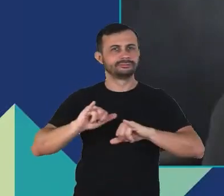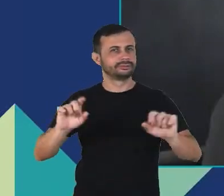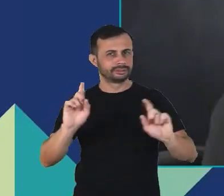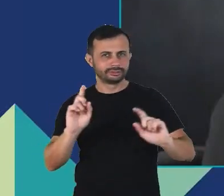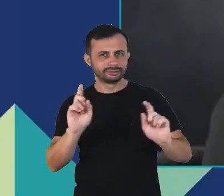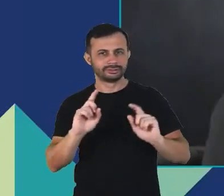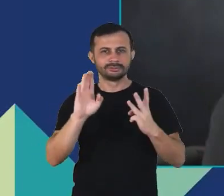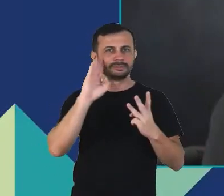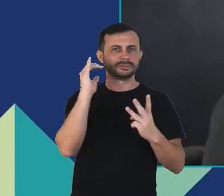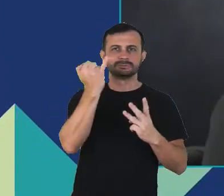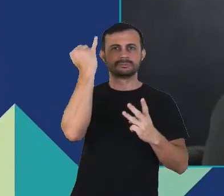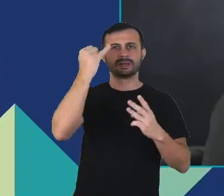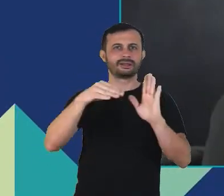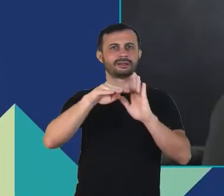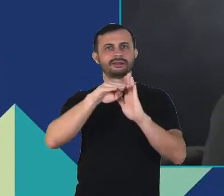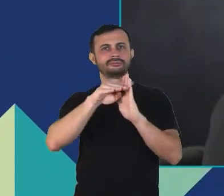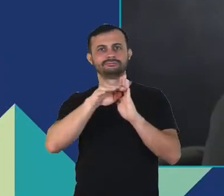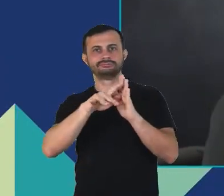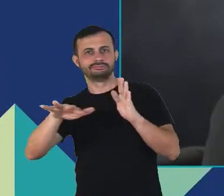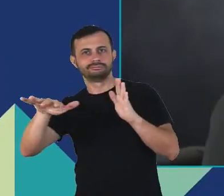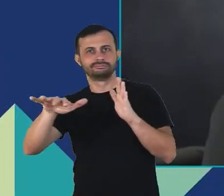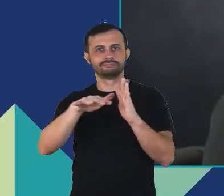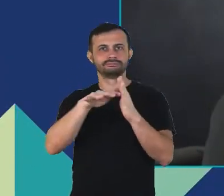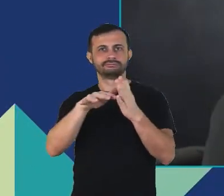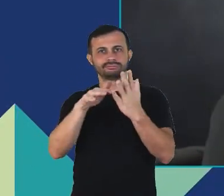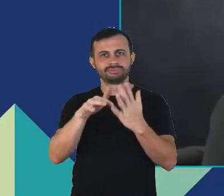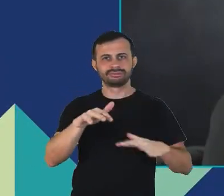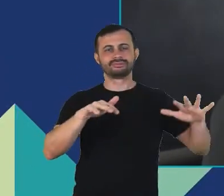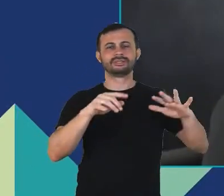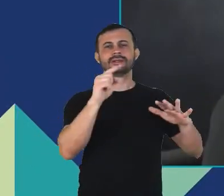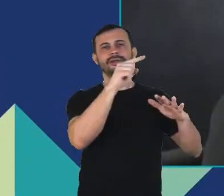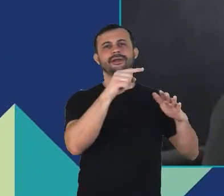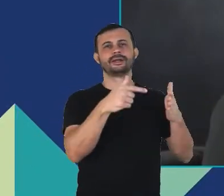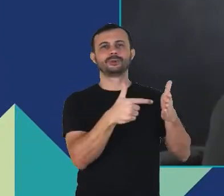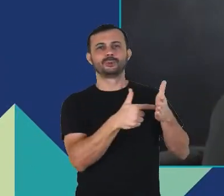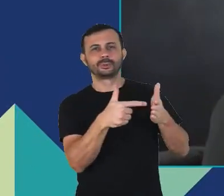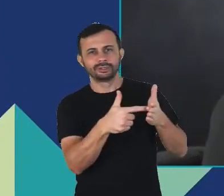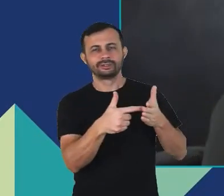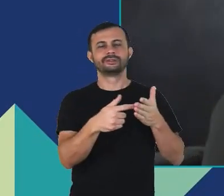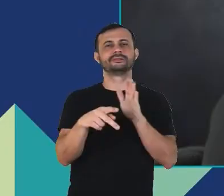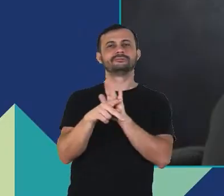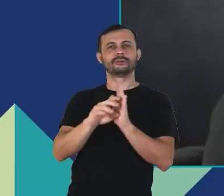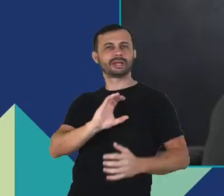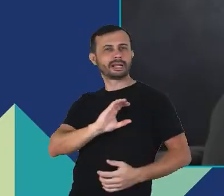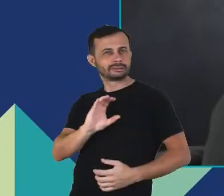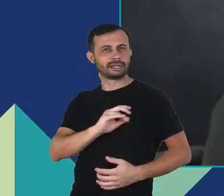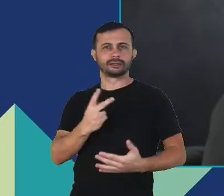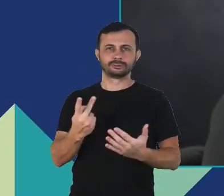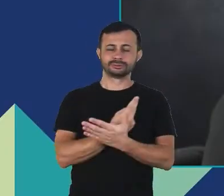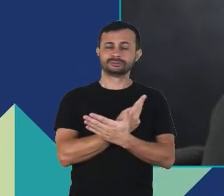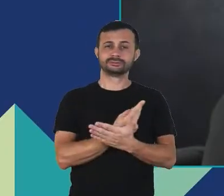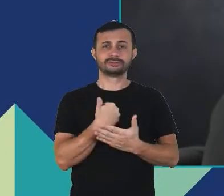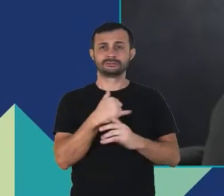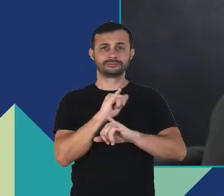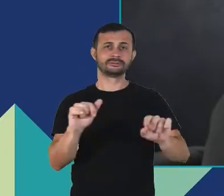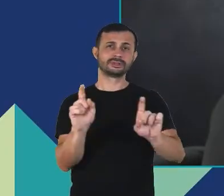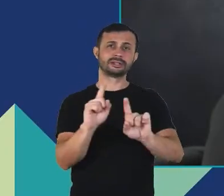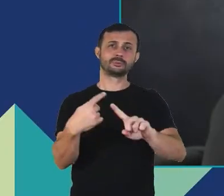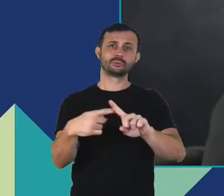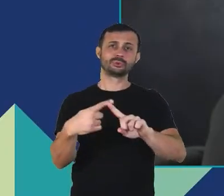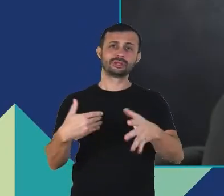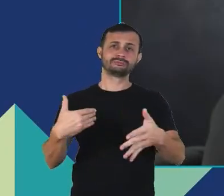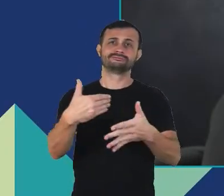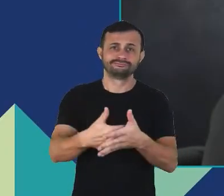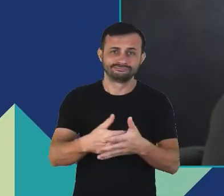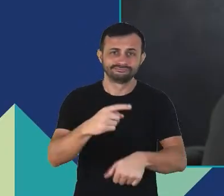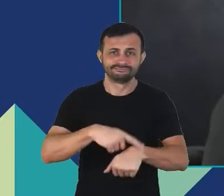or in northern Canada. So it's just a matter that I limited time, nothing else. But definitely, as I